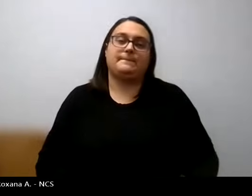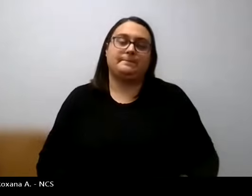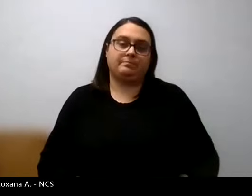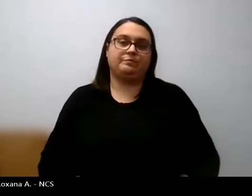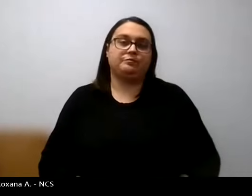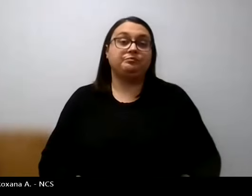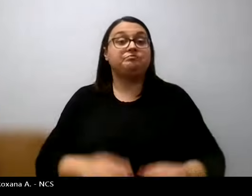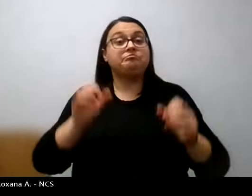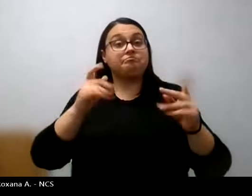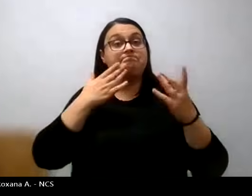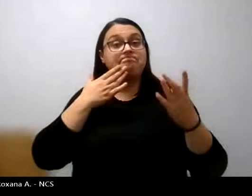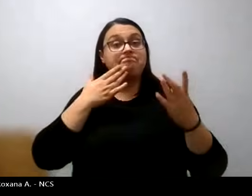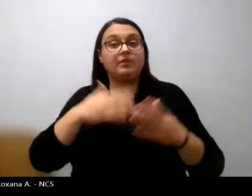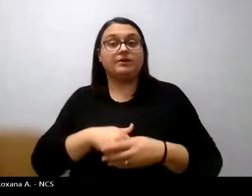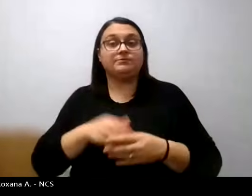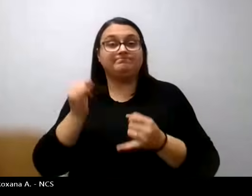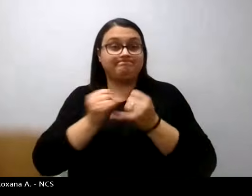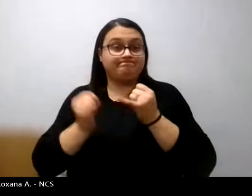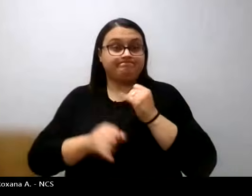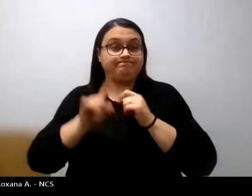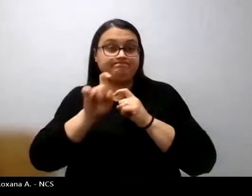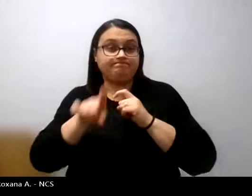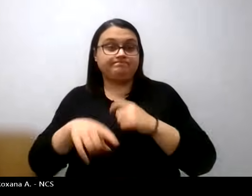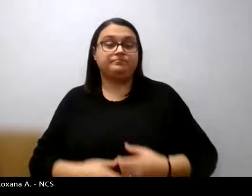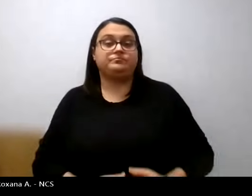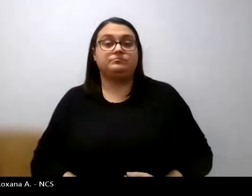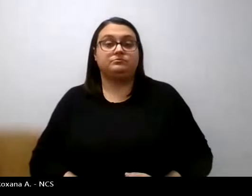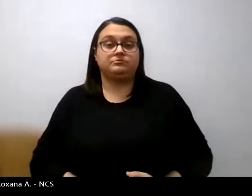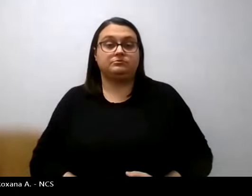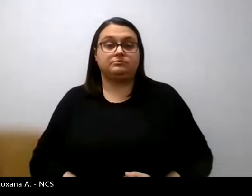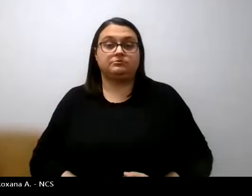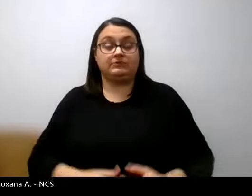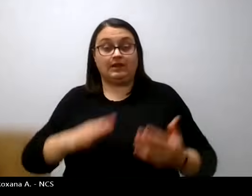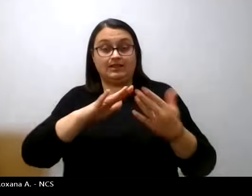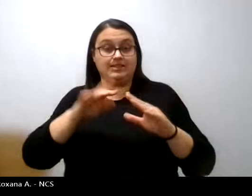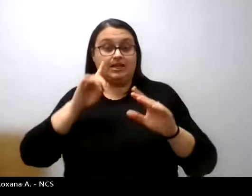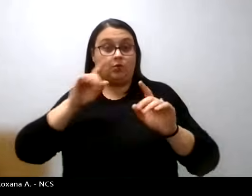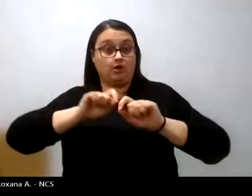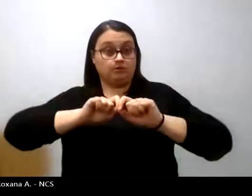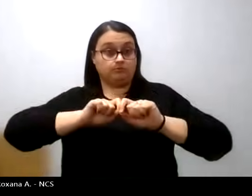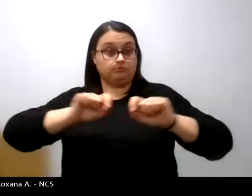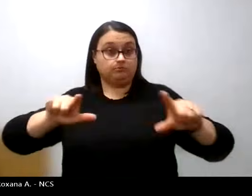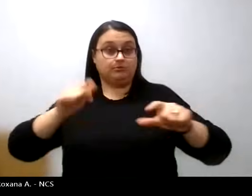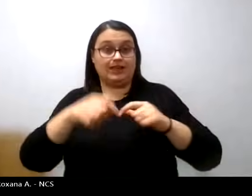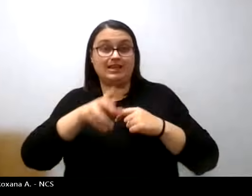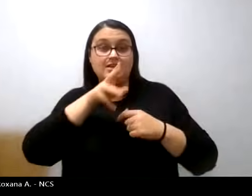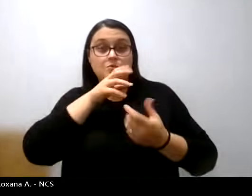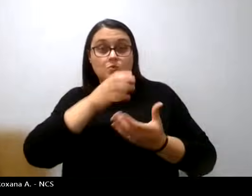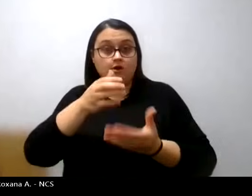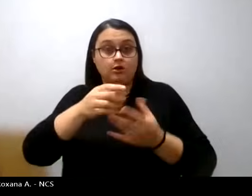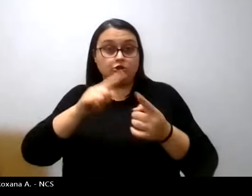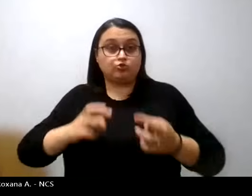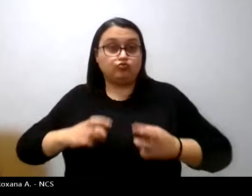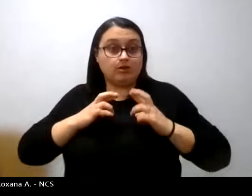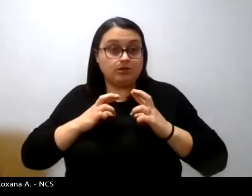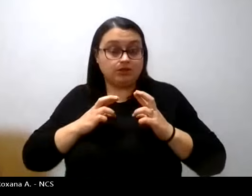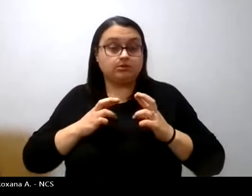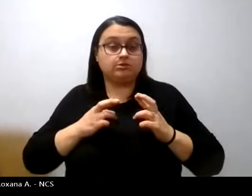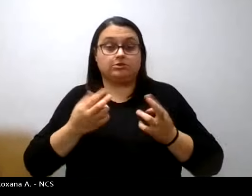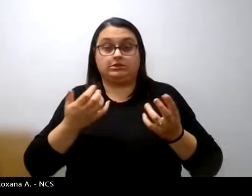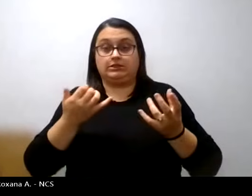Okay, thank you. And last question, will the city be distributing any bottled water to residents? Are